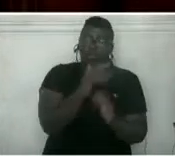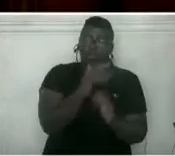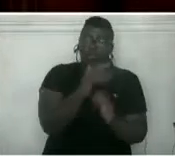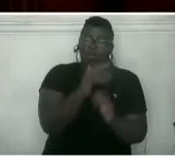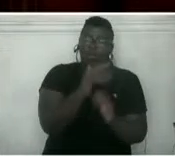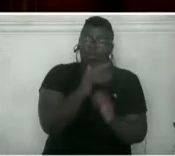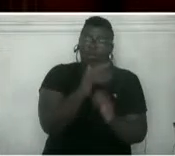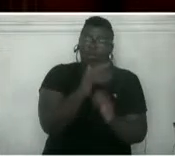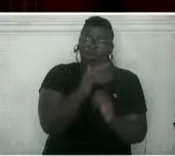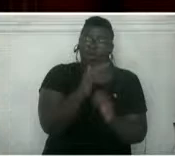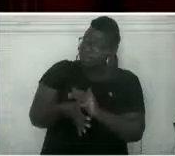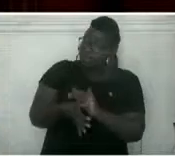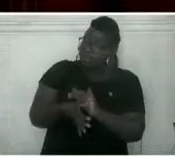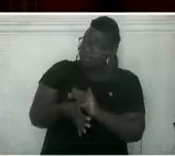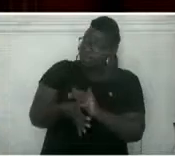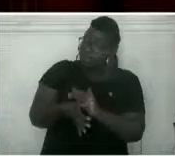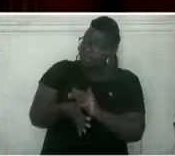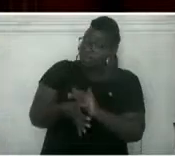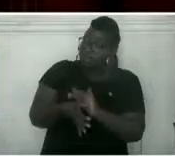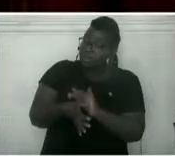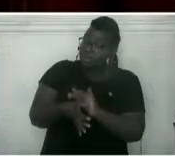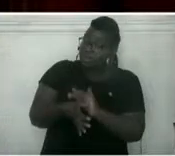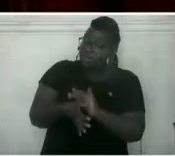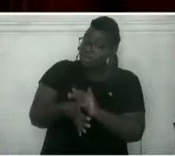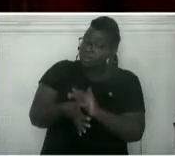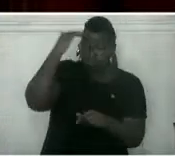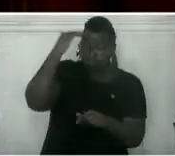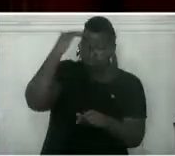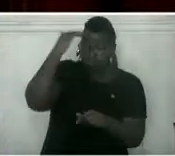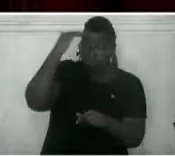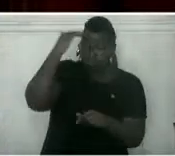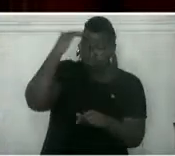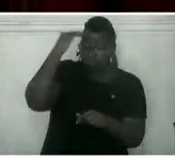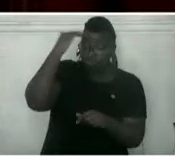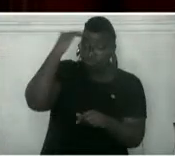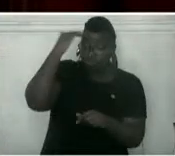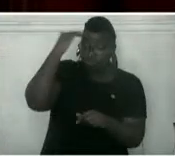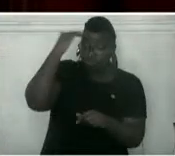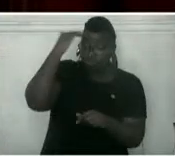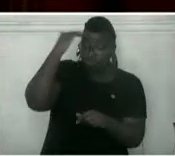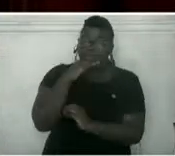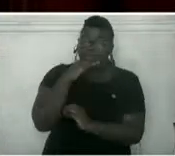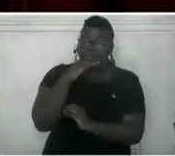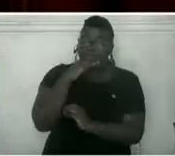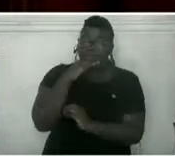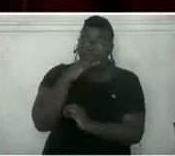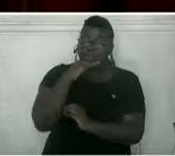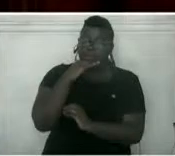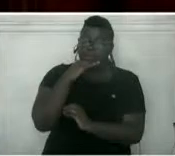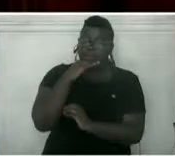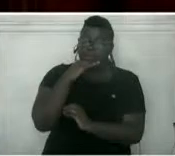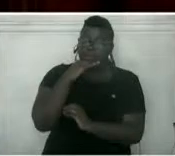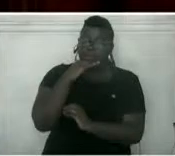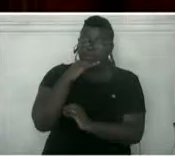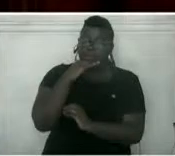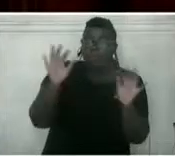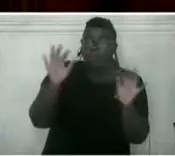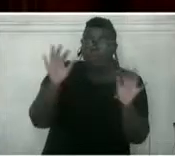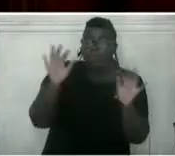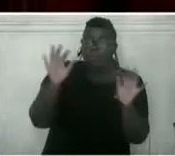nokukhubazeka. Masazi ukuthi abantu abaphila nokukhubazeka, abantu abakhubazekile